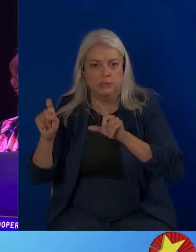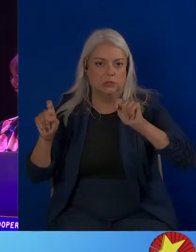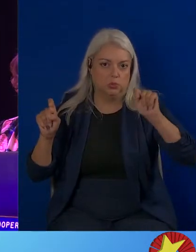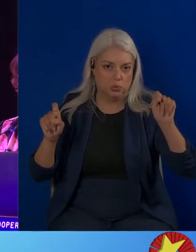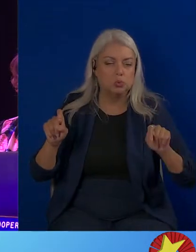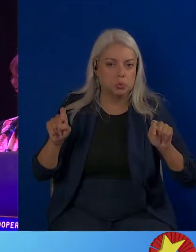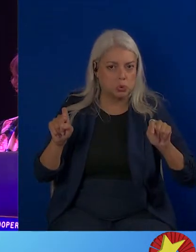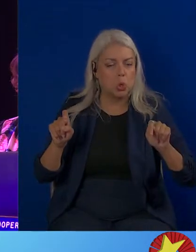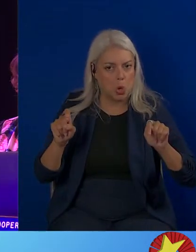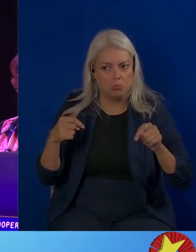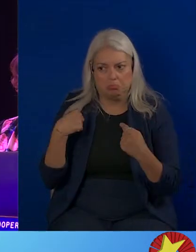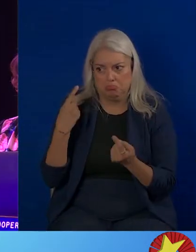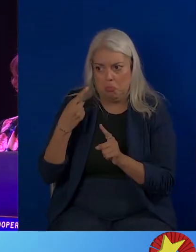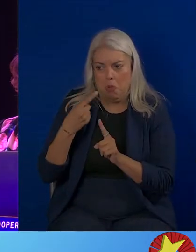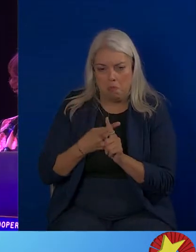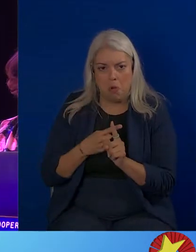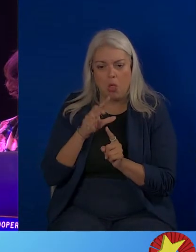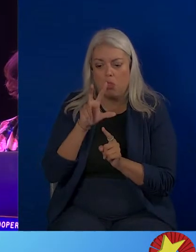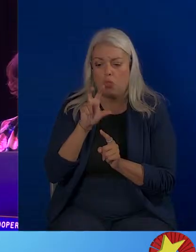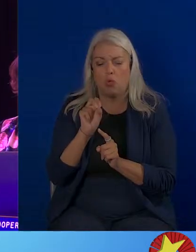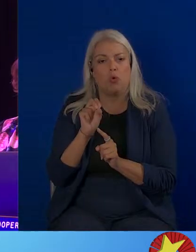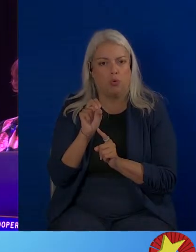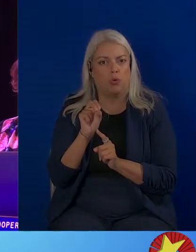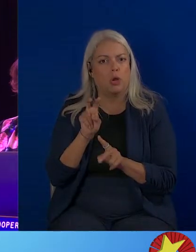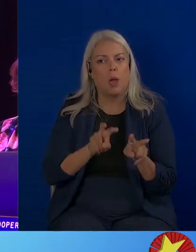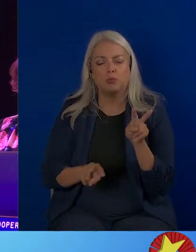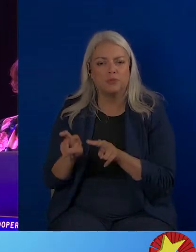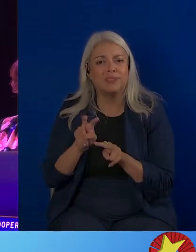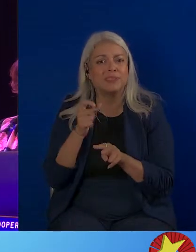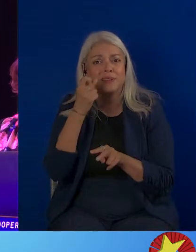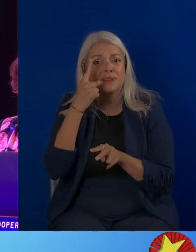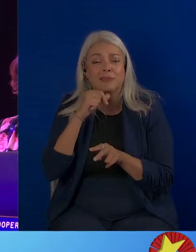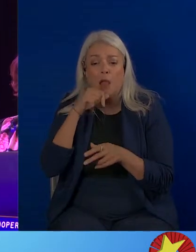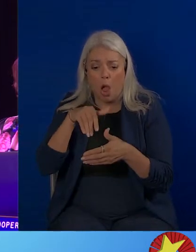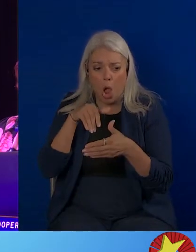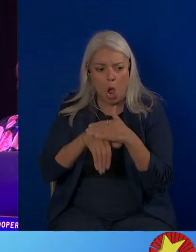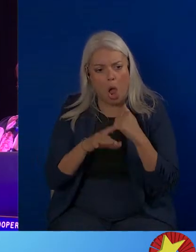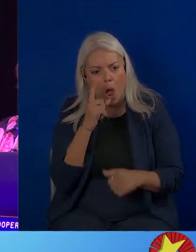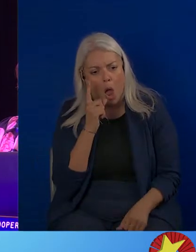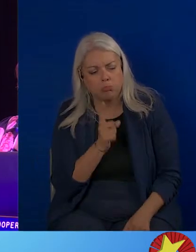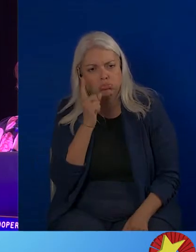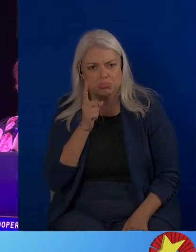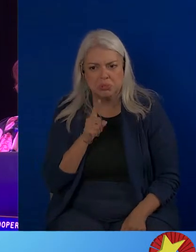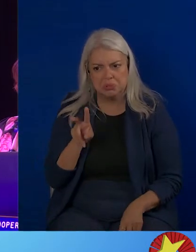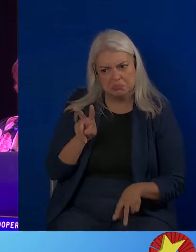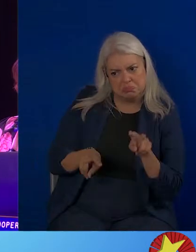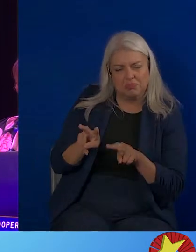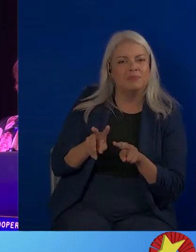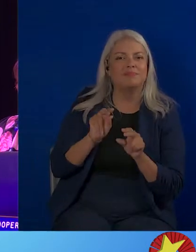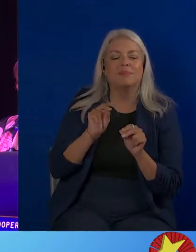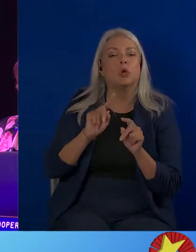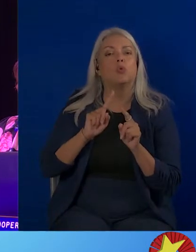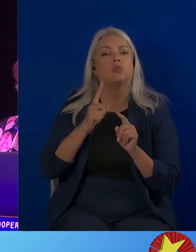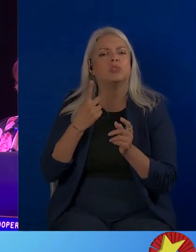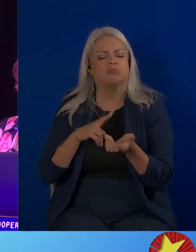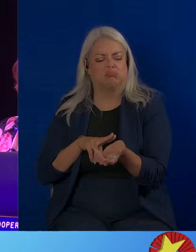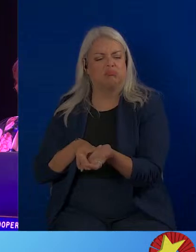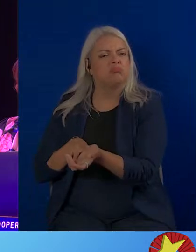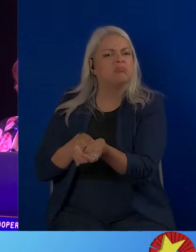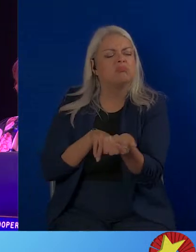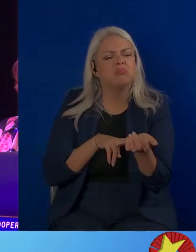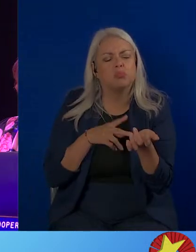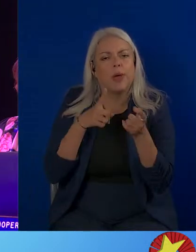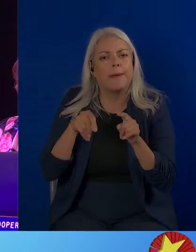These are not evaluative, they're not punitive. It's really for us to go in and try to get a pulse of what's going